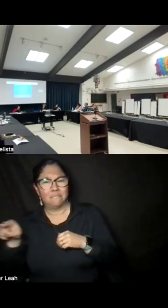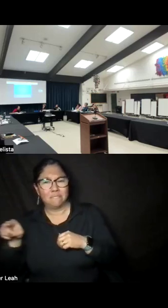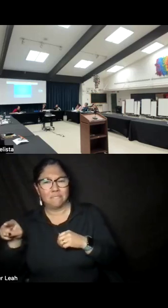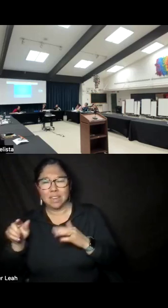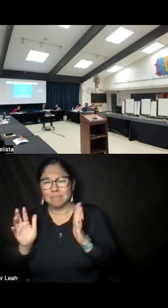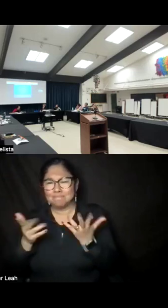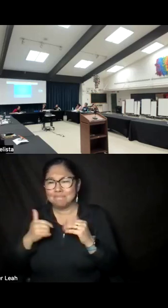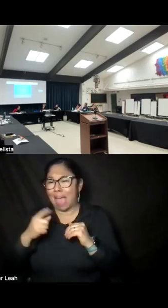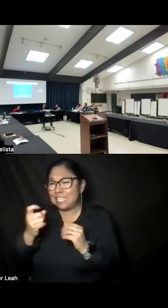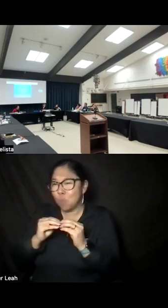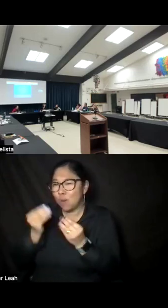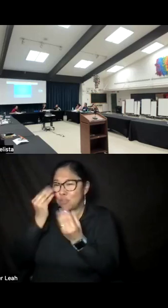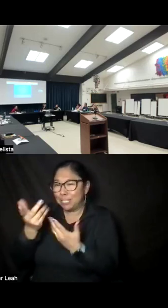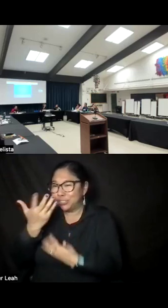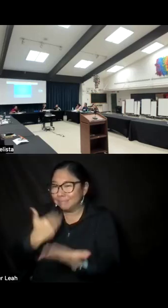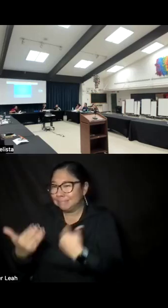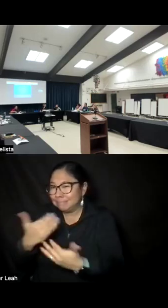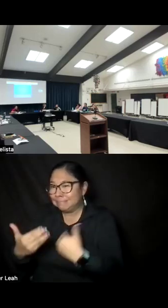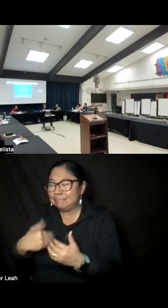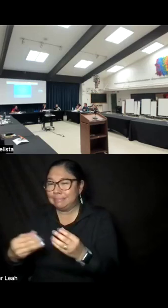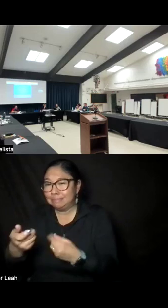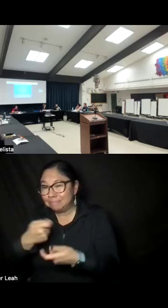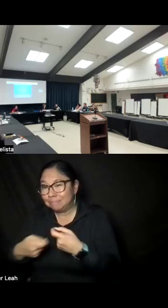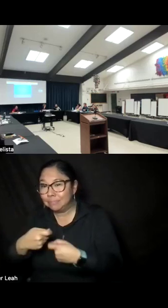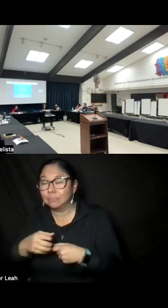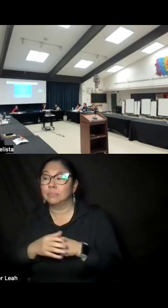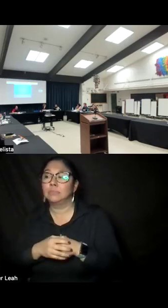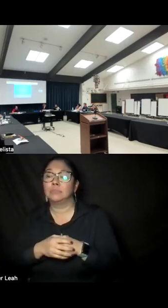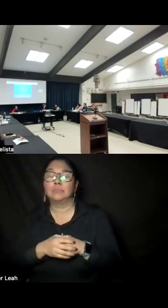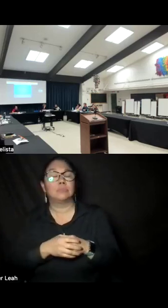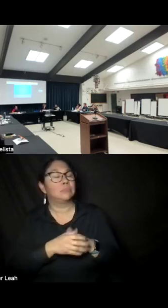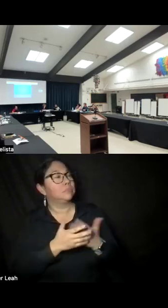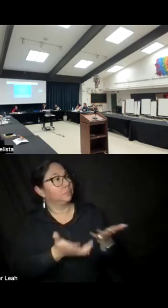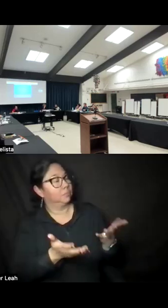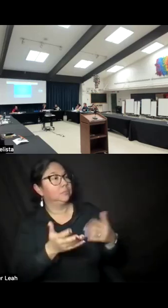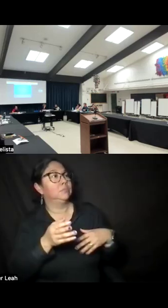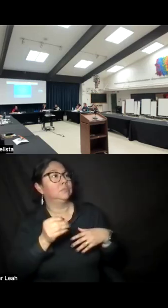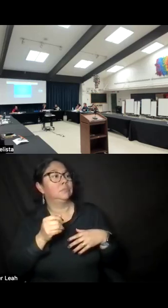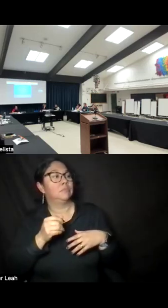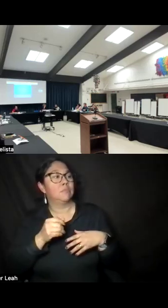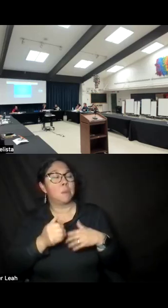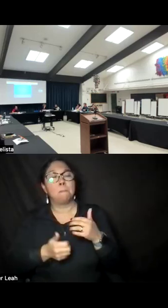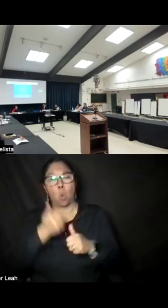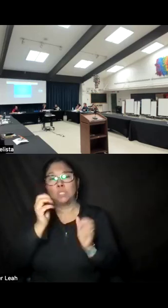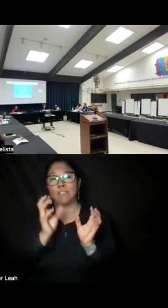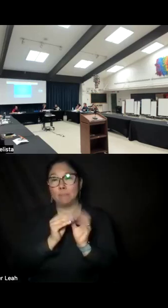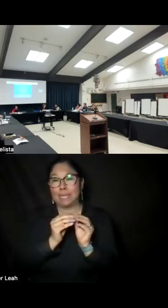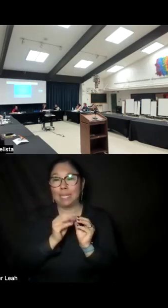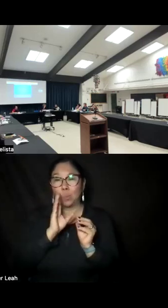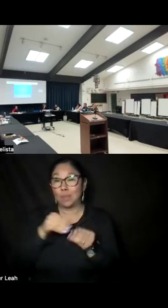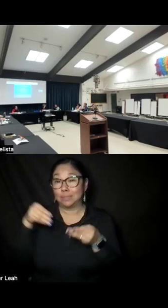I just need more information. So it'll essentially the majority of the meeting will be